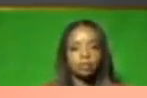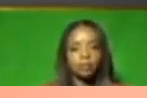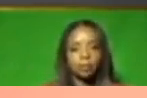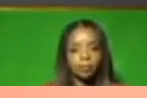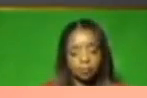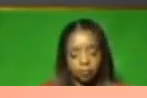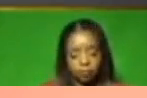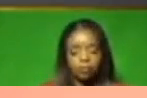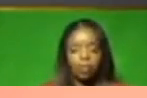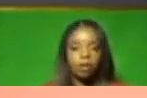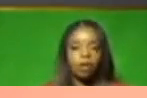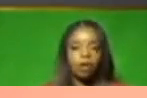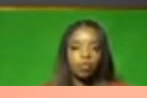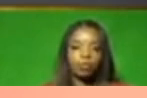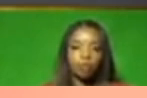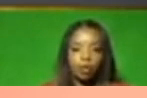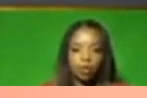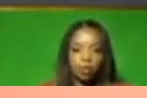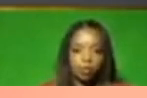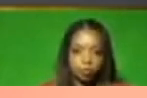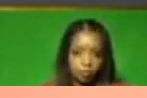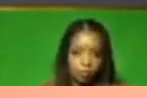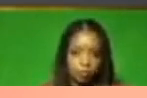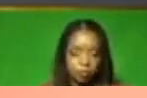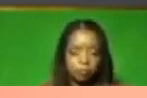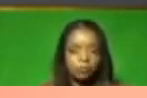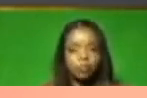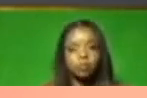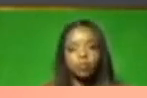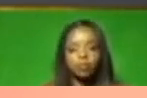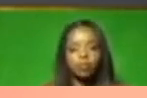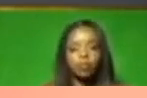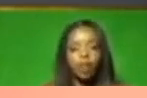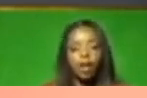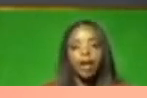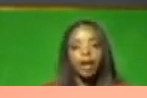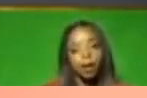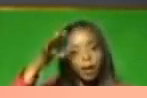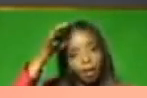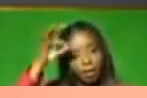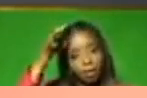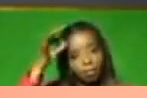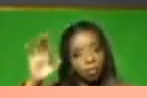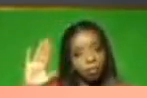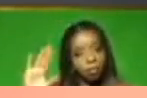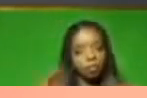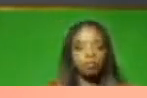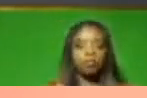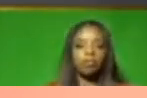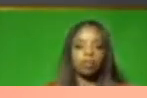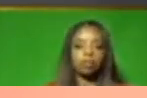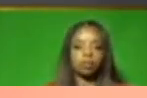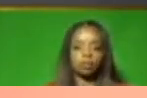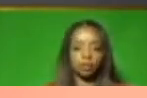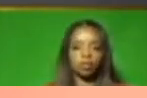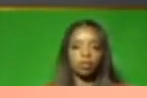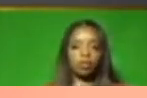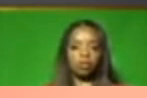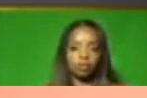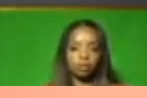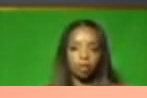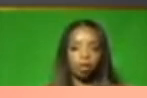The Presidential State-Owned Enterprises Council has been pivotal to